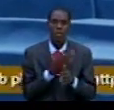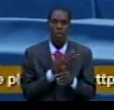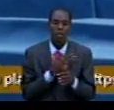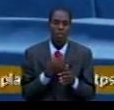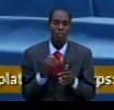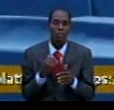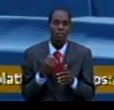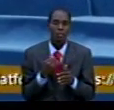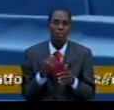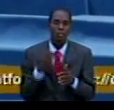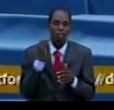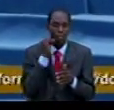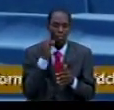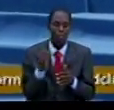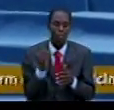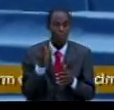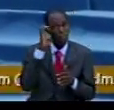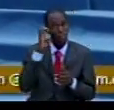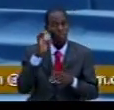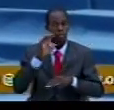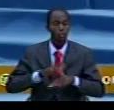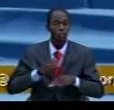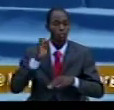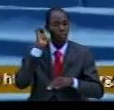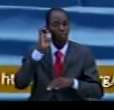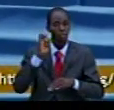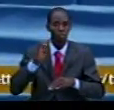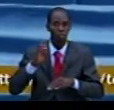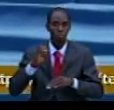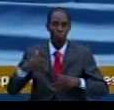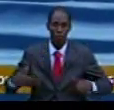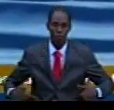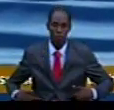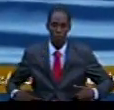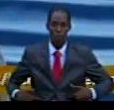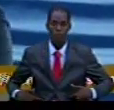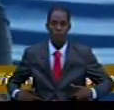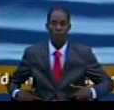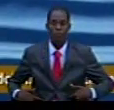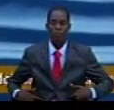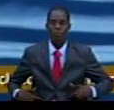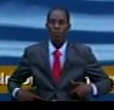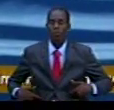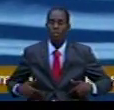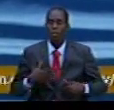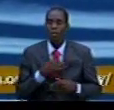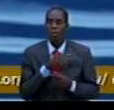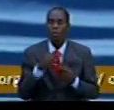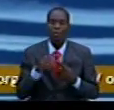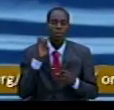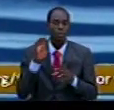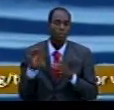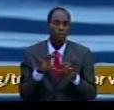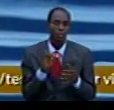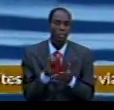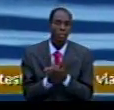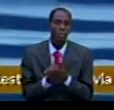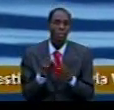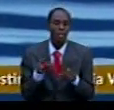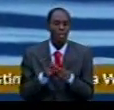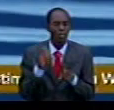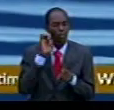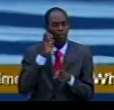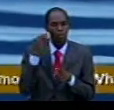that I should place my hand in my waist, just like he said. So when I did that, as they were praying, I noticed that there